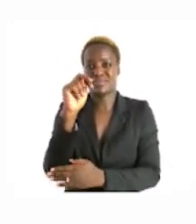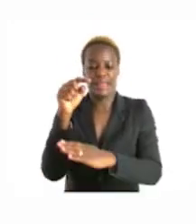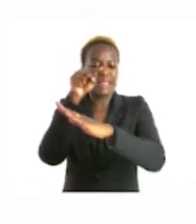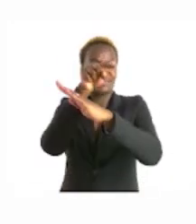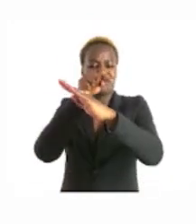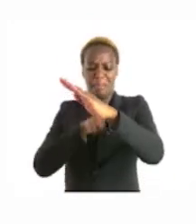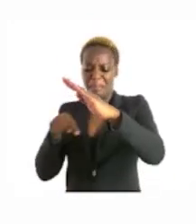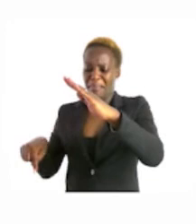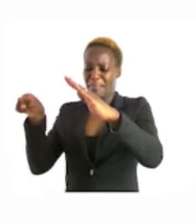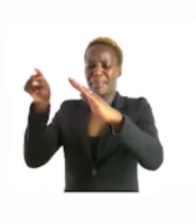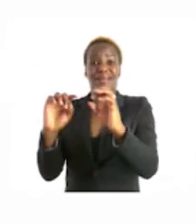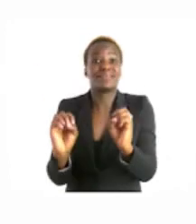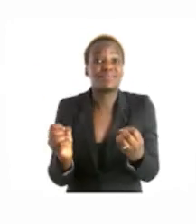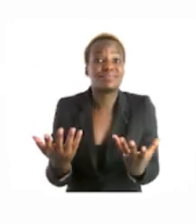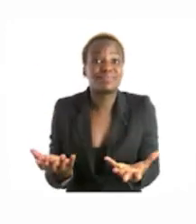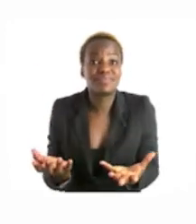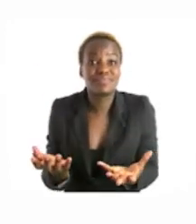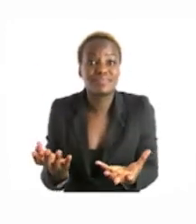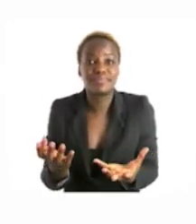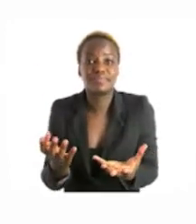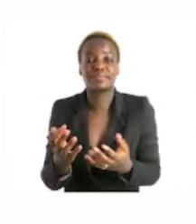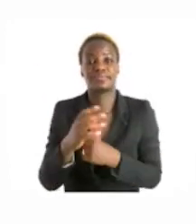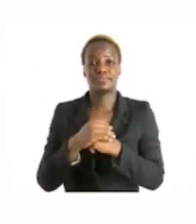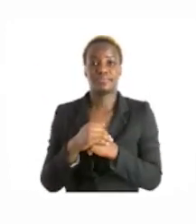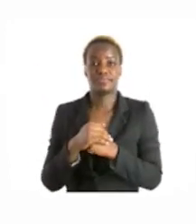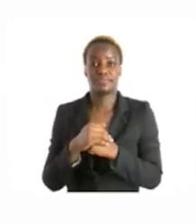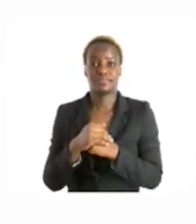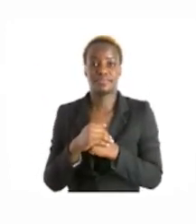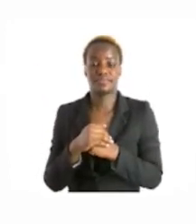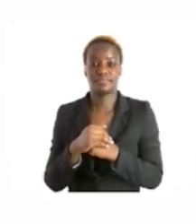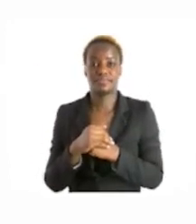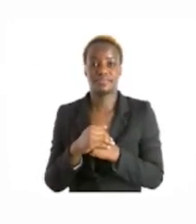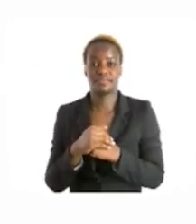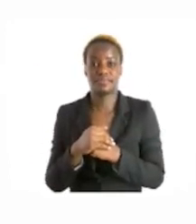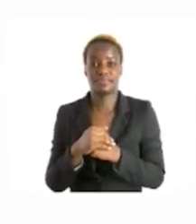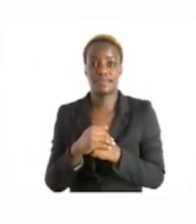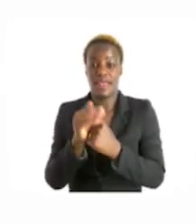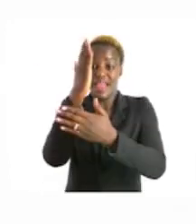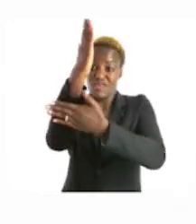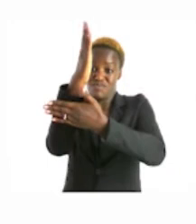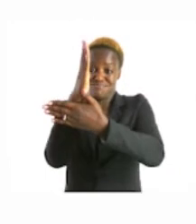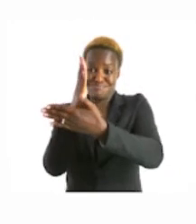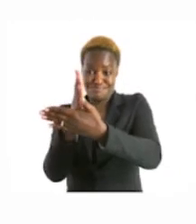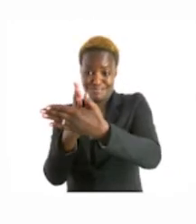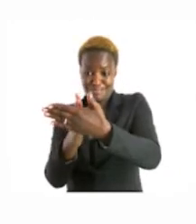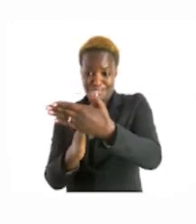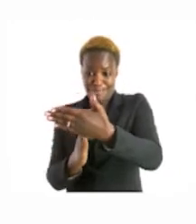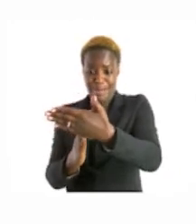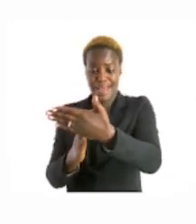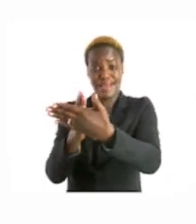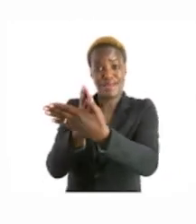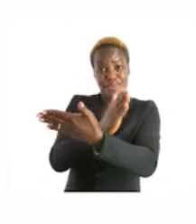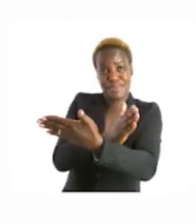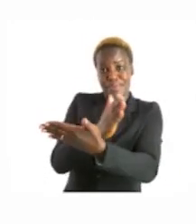quickly the sides that you see, and then we move over to the vertical lines. If you divide an octagon into two halves, how